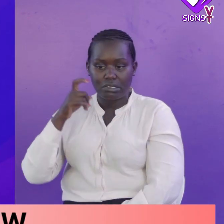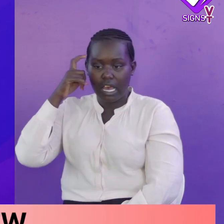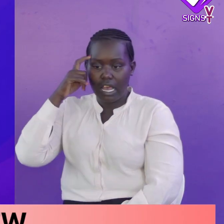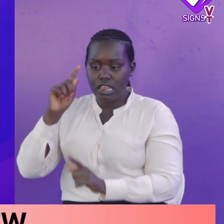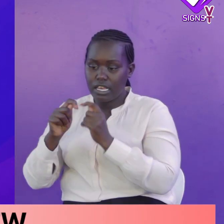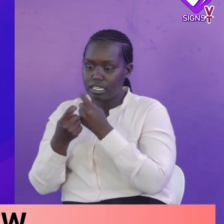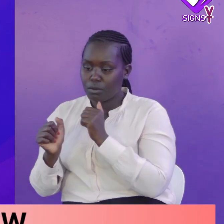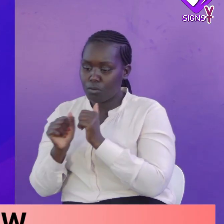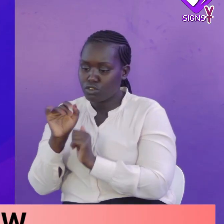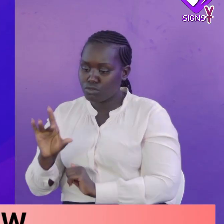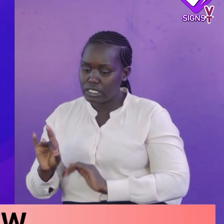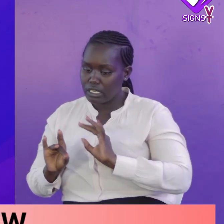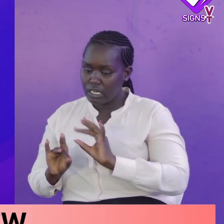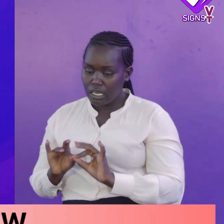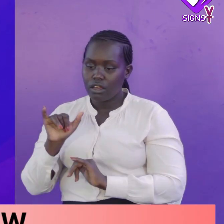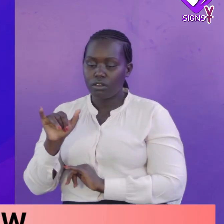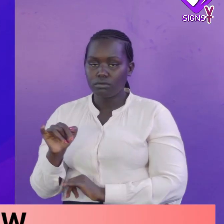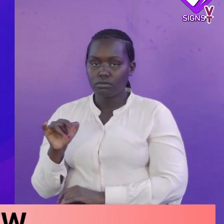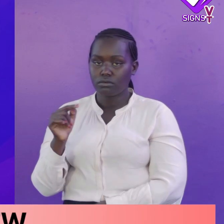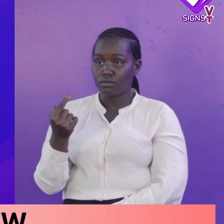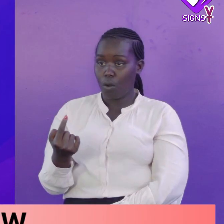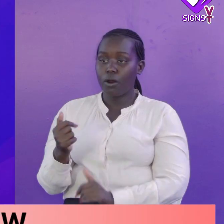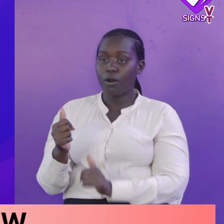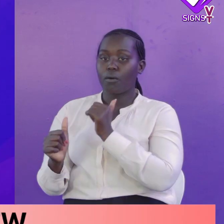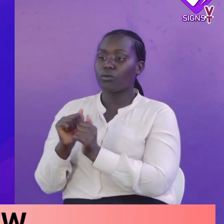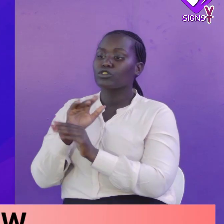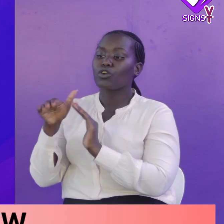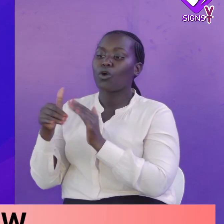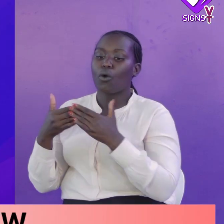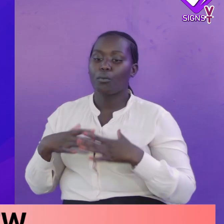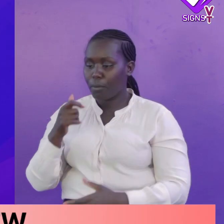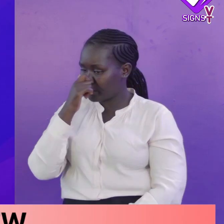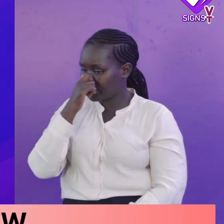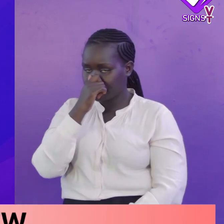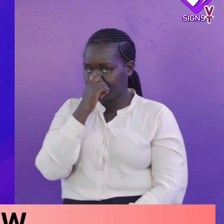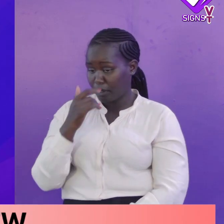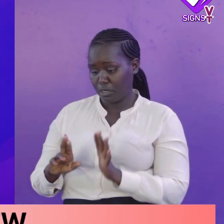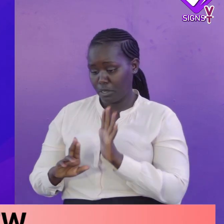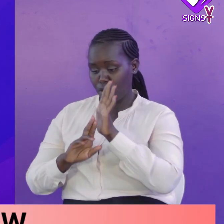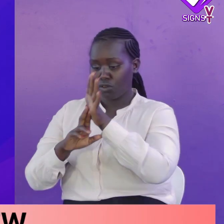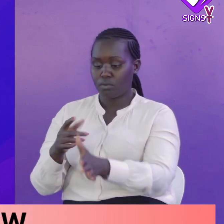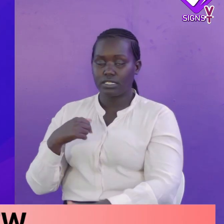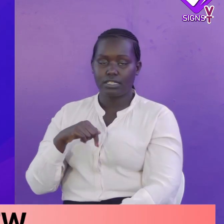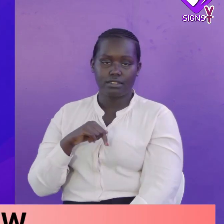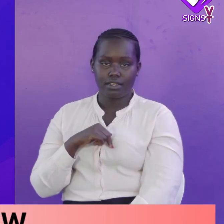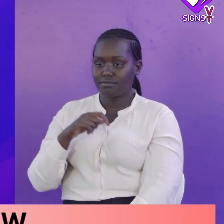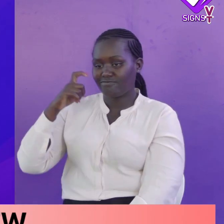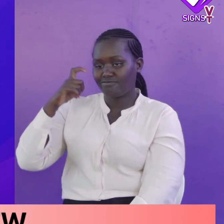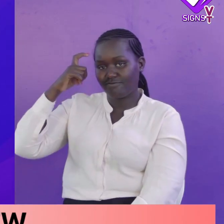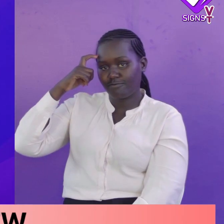that was selected is that the one that everyone wishes that it represents us. So I